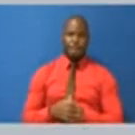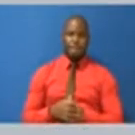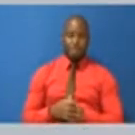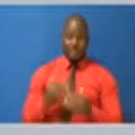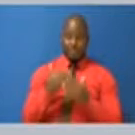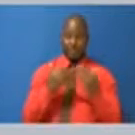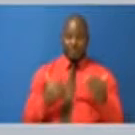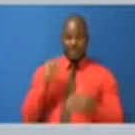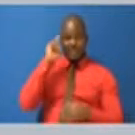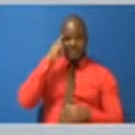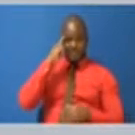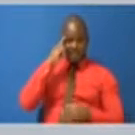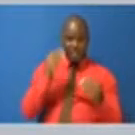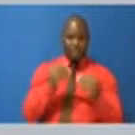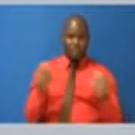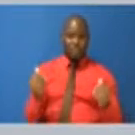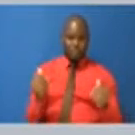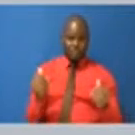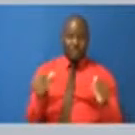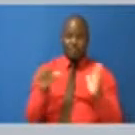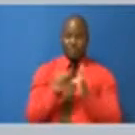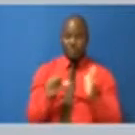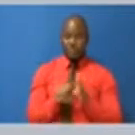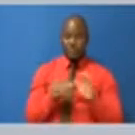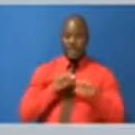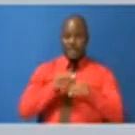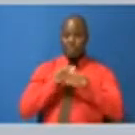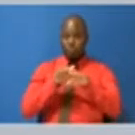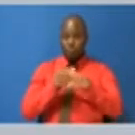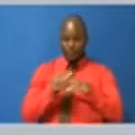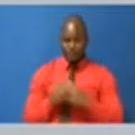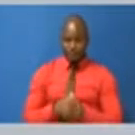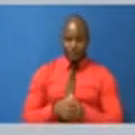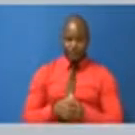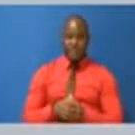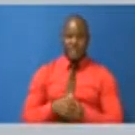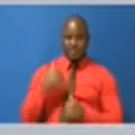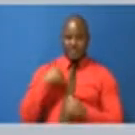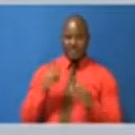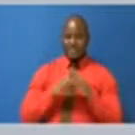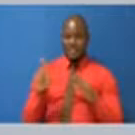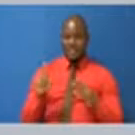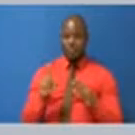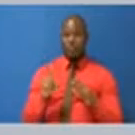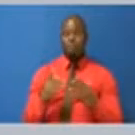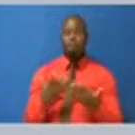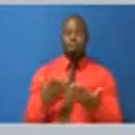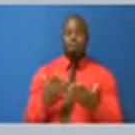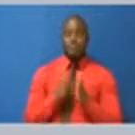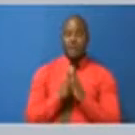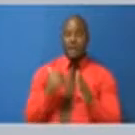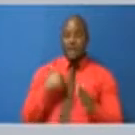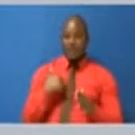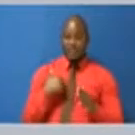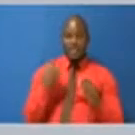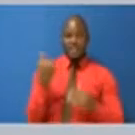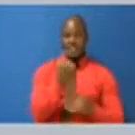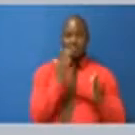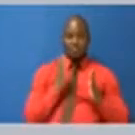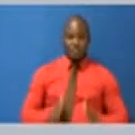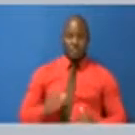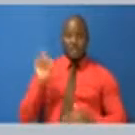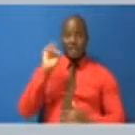before i would think of solving the issue of the transport i would start by having everyone in